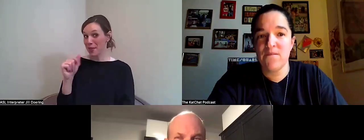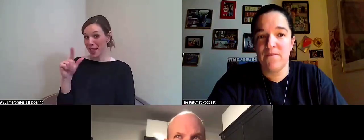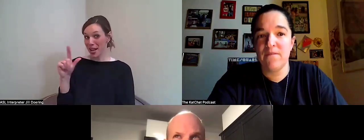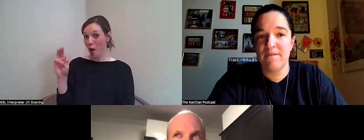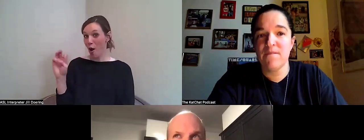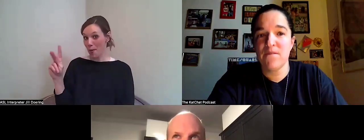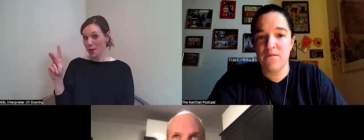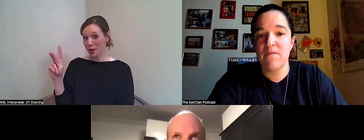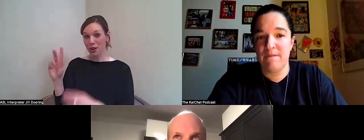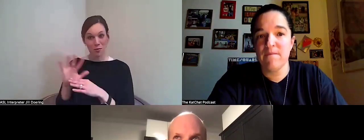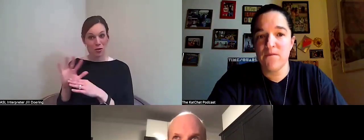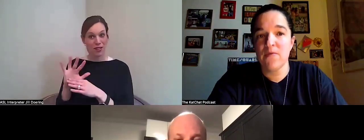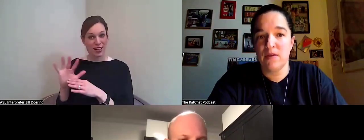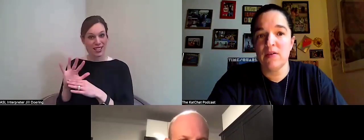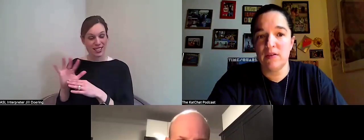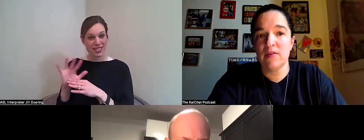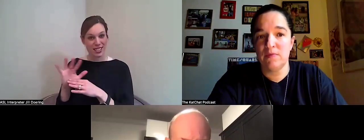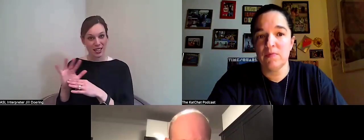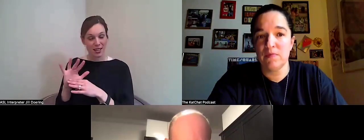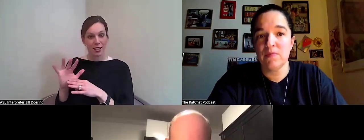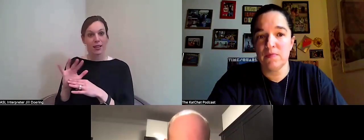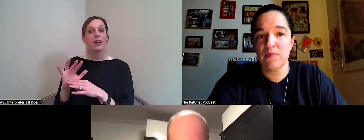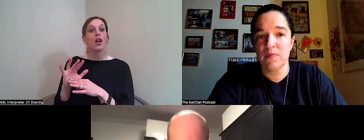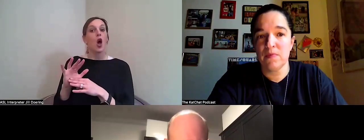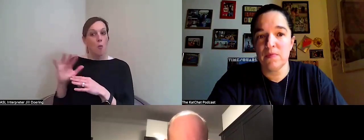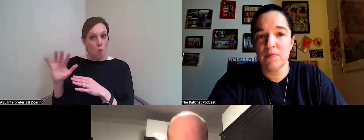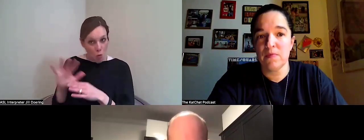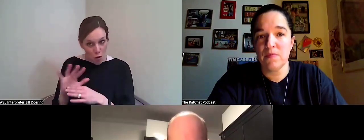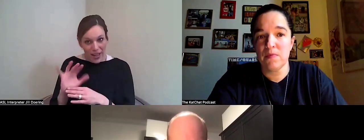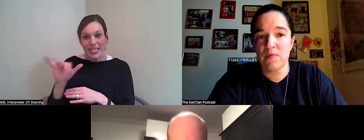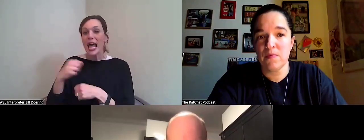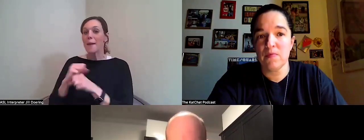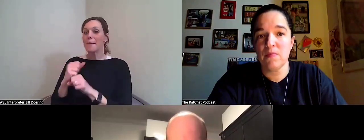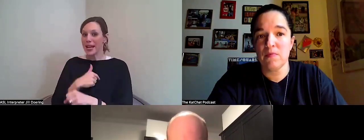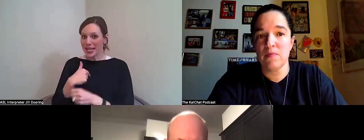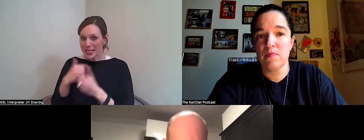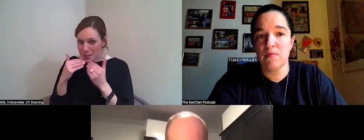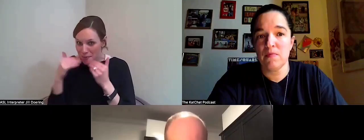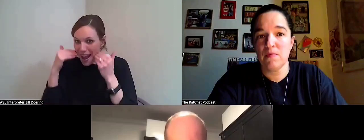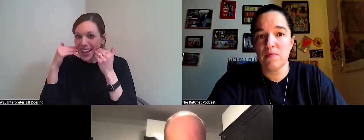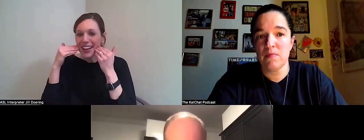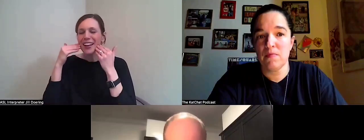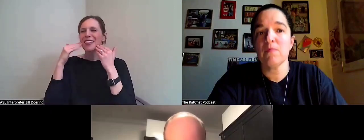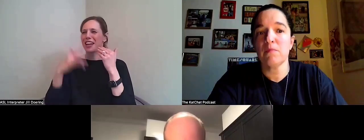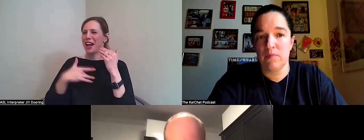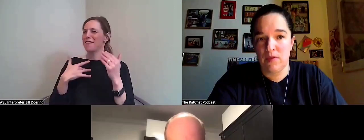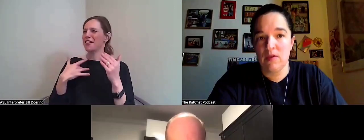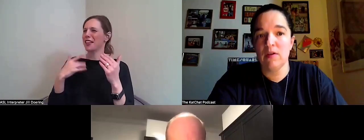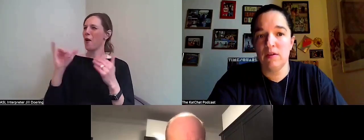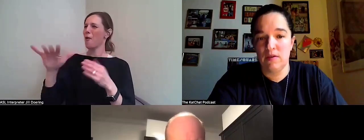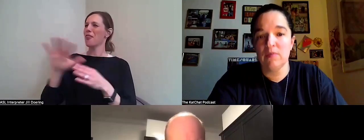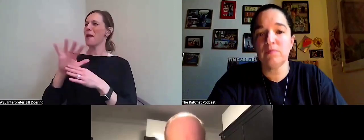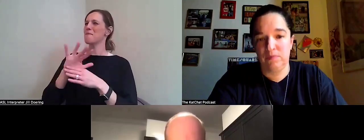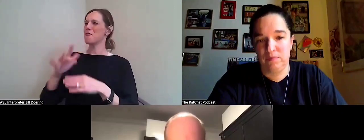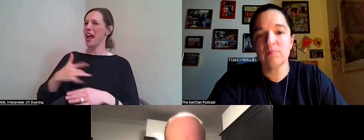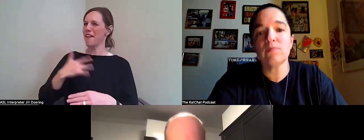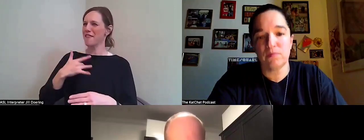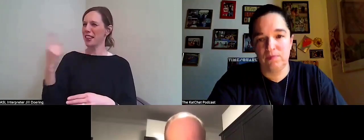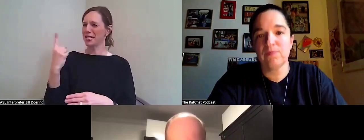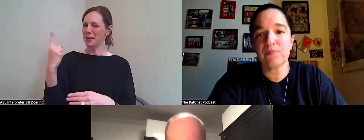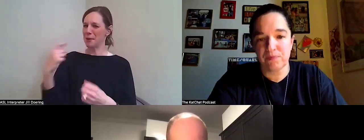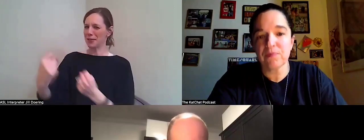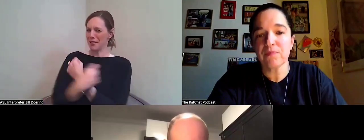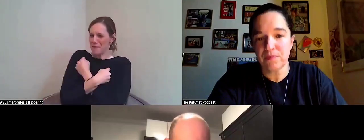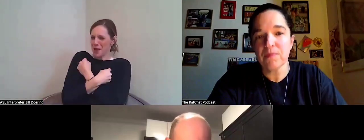movies that make us smile, that give us a big hug. I truly feel we need more movies like that